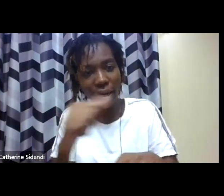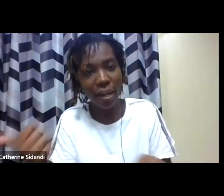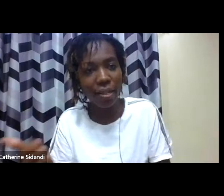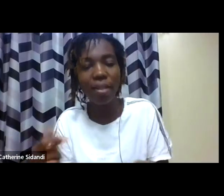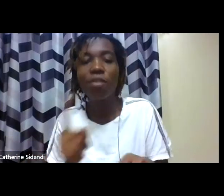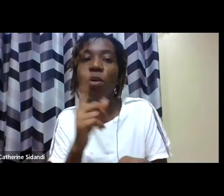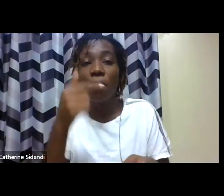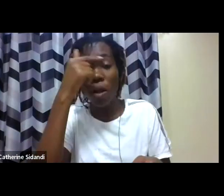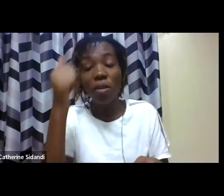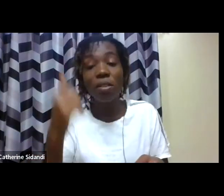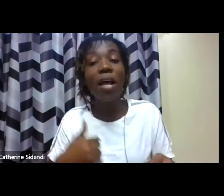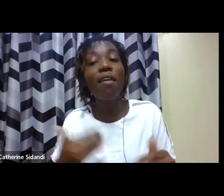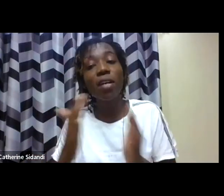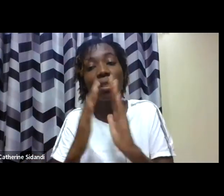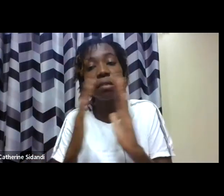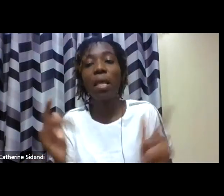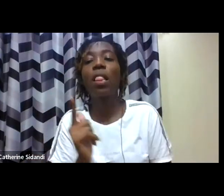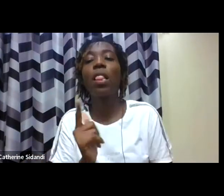have these spaces,